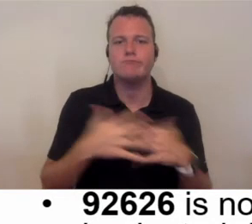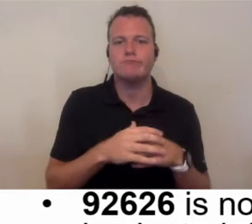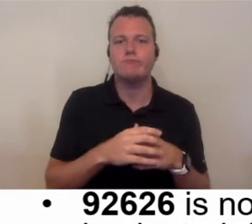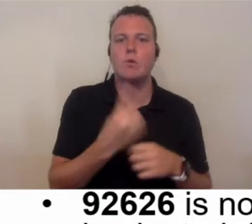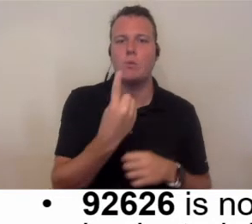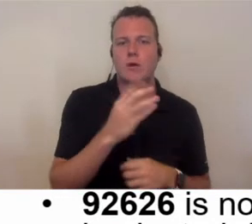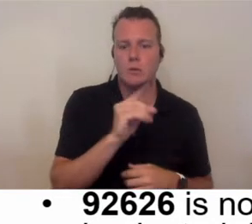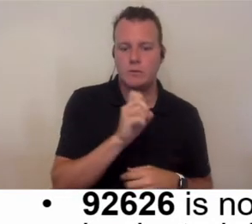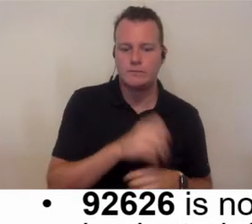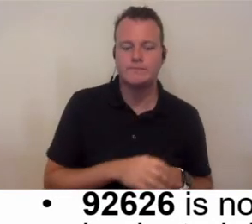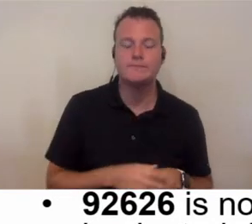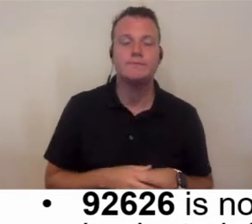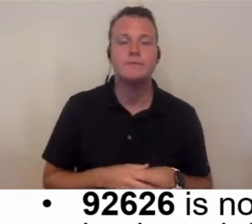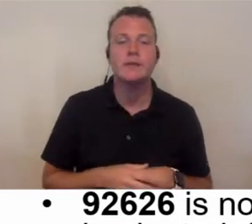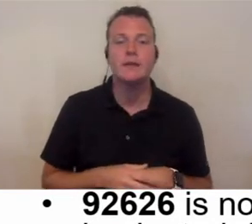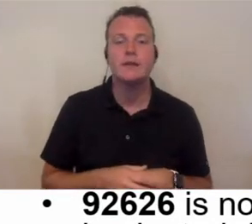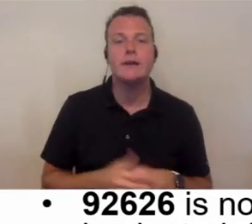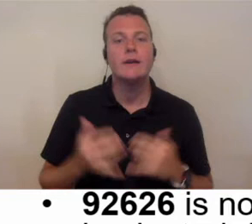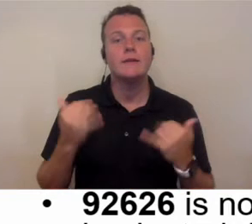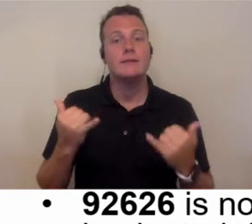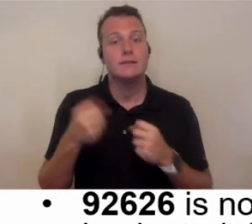This year we had some interesting code changes.